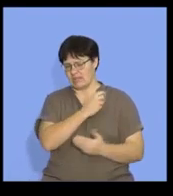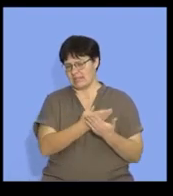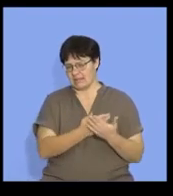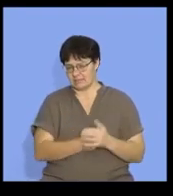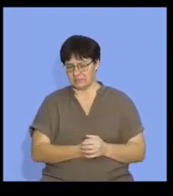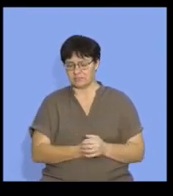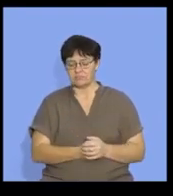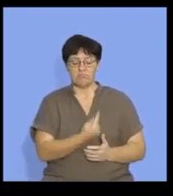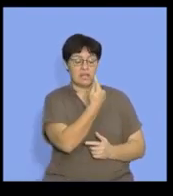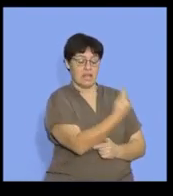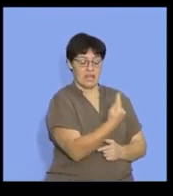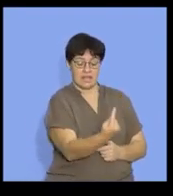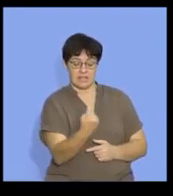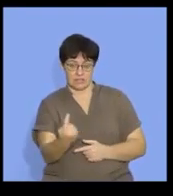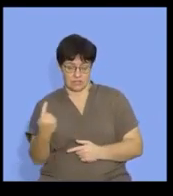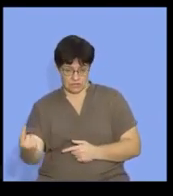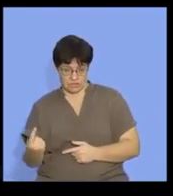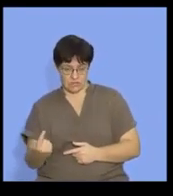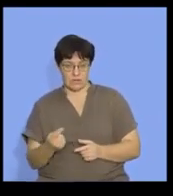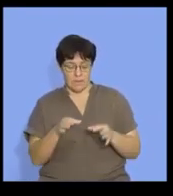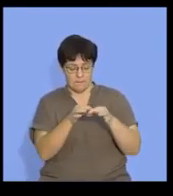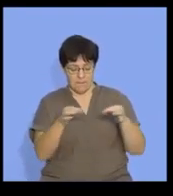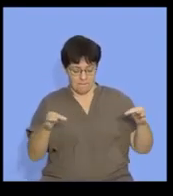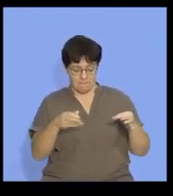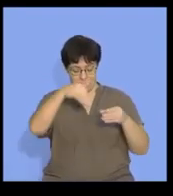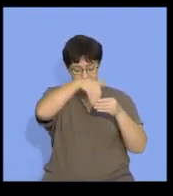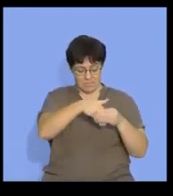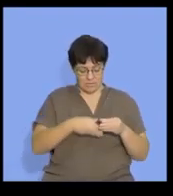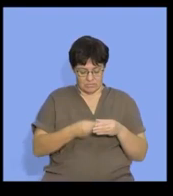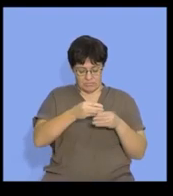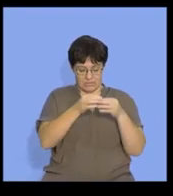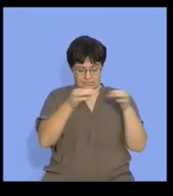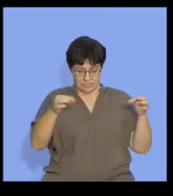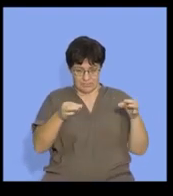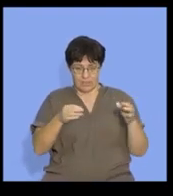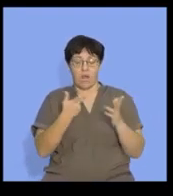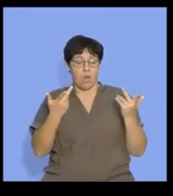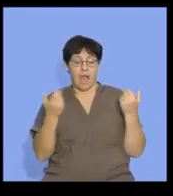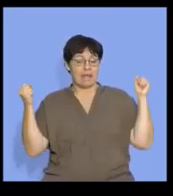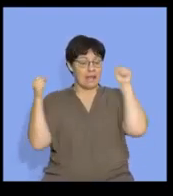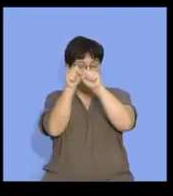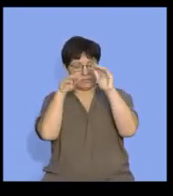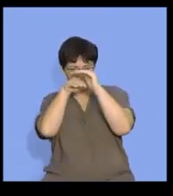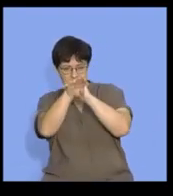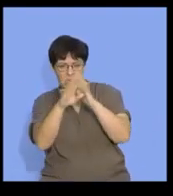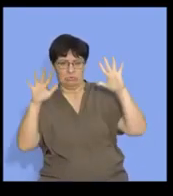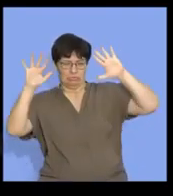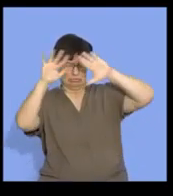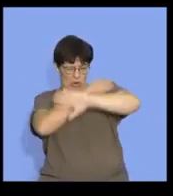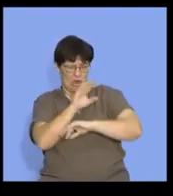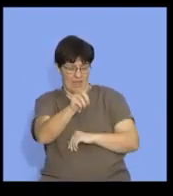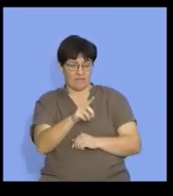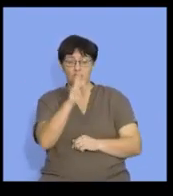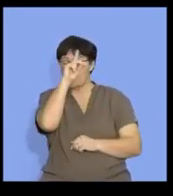bread was put in a Ziploc bag and kept in a dark cupboard. All right, so remember, mold is